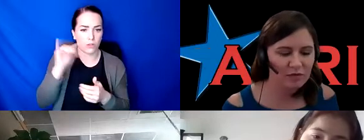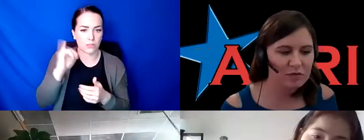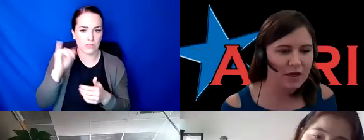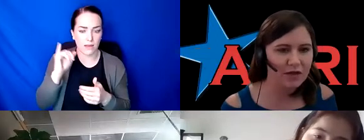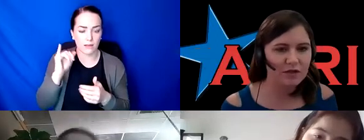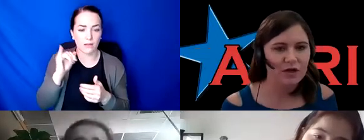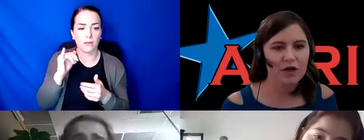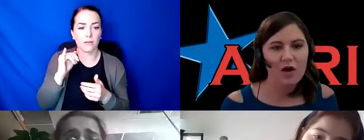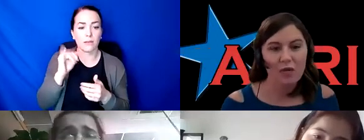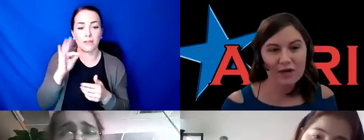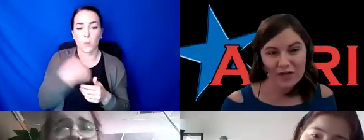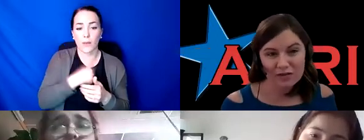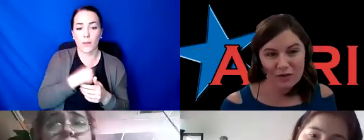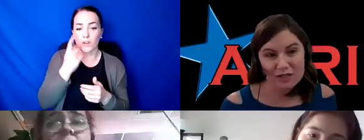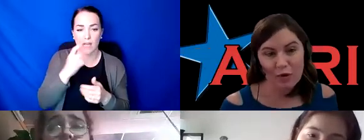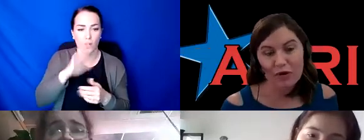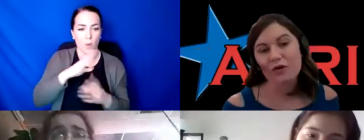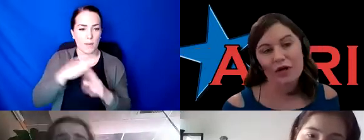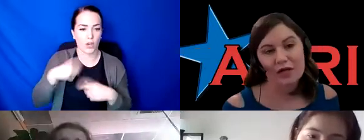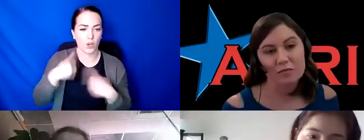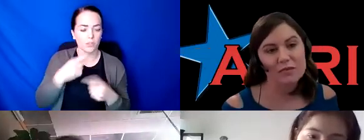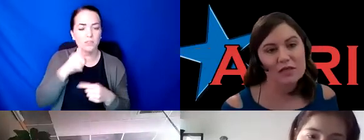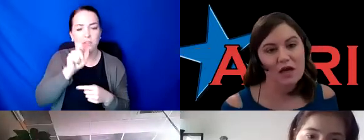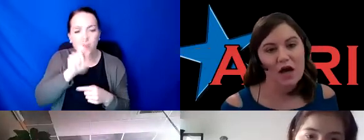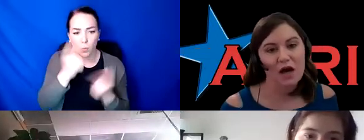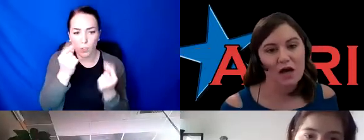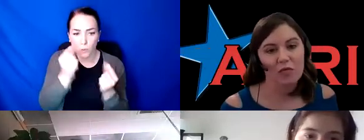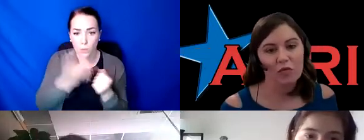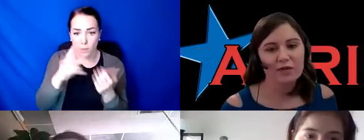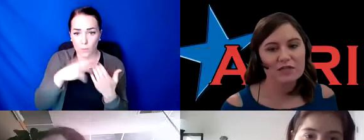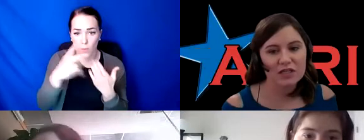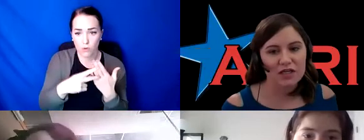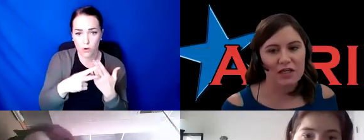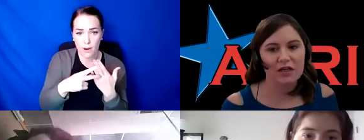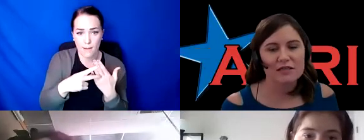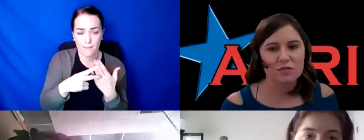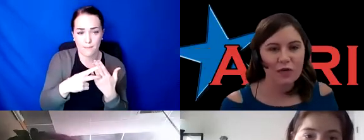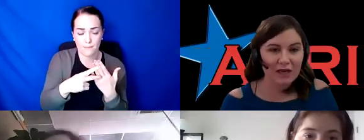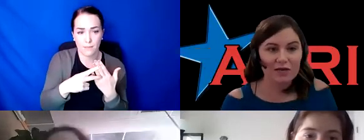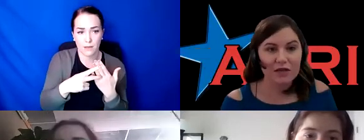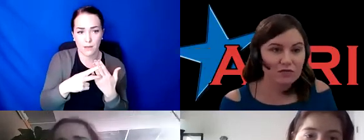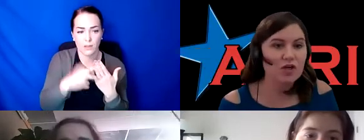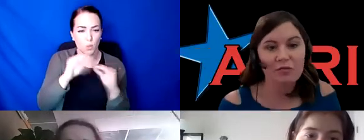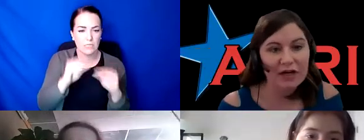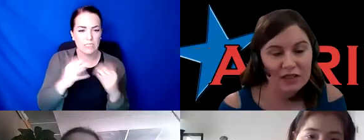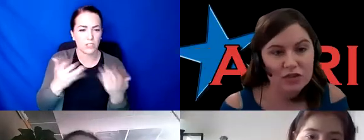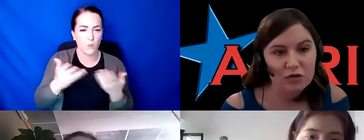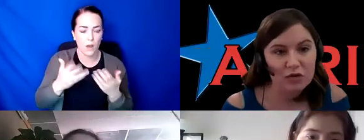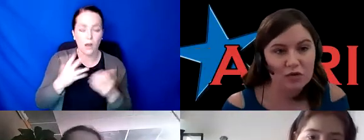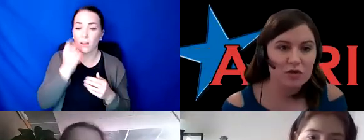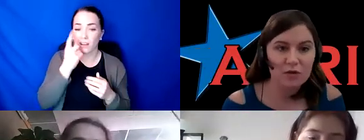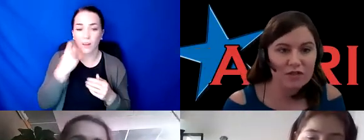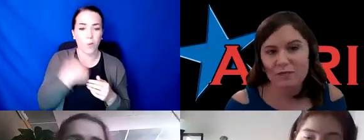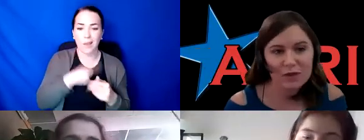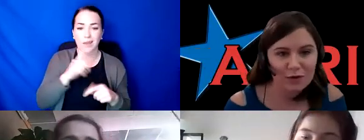where some of those barriers are. What are y'all doing as programs? What are you teaching? Because we can't really jump right